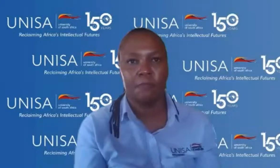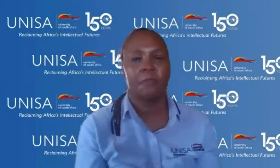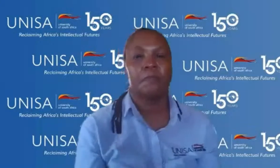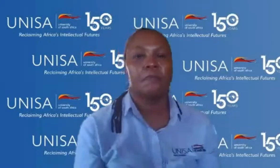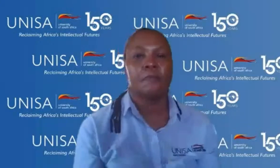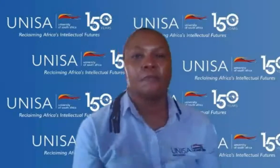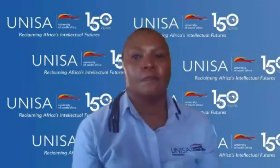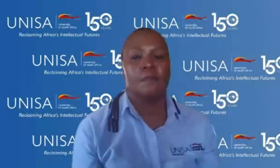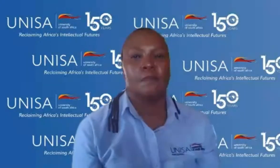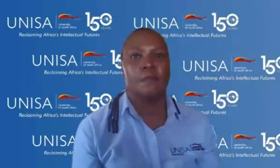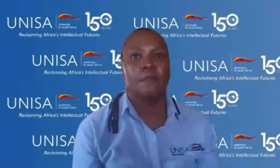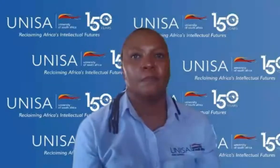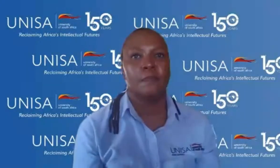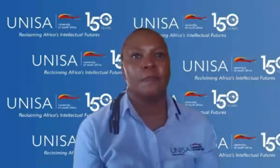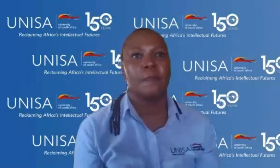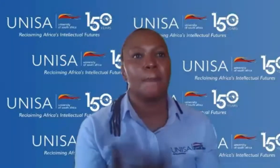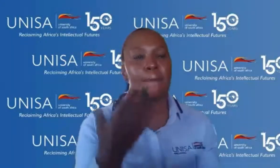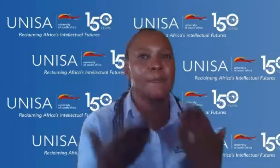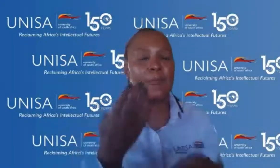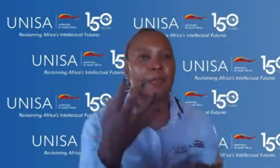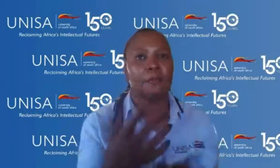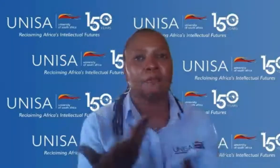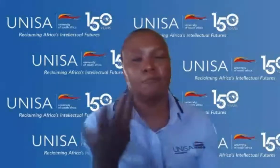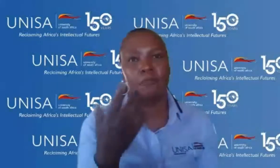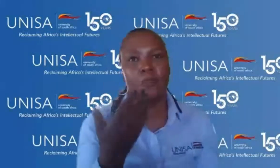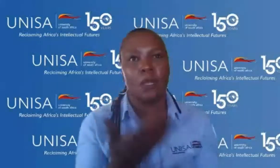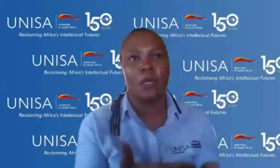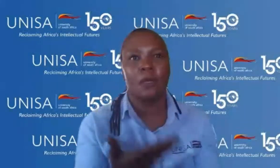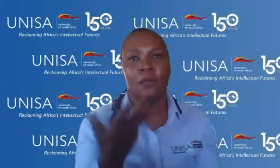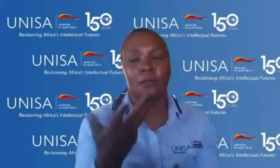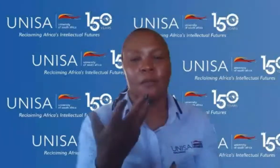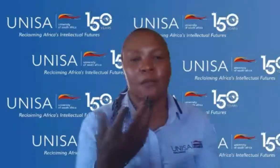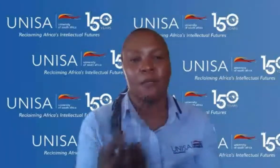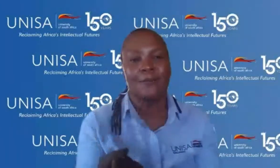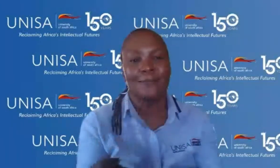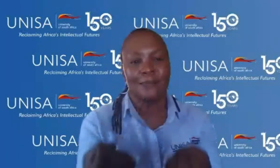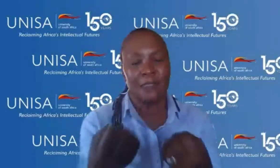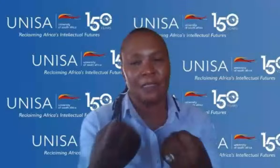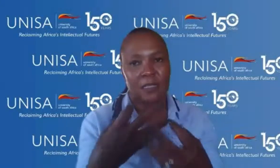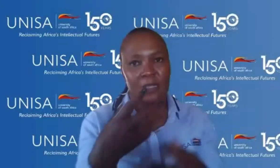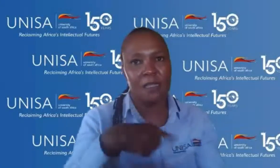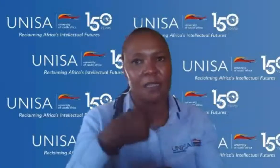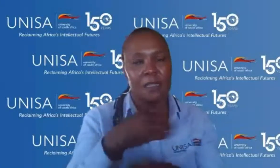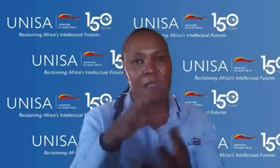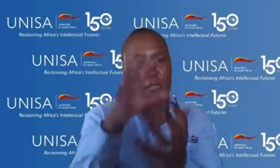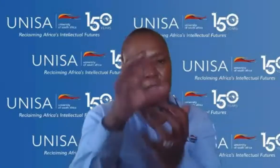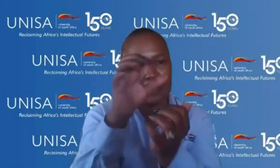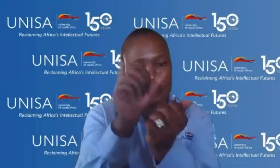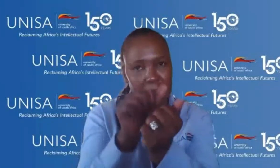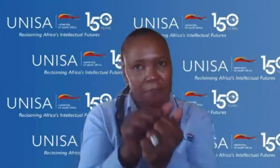Maybe if you can just give us a brief explanation of the benefits